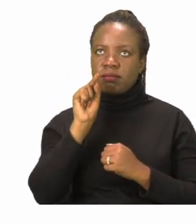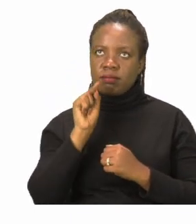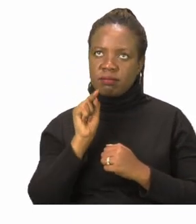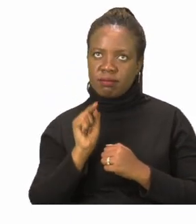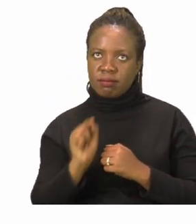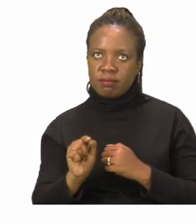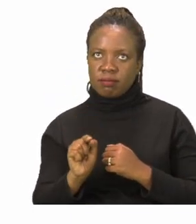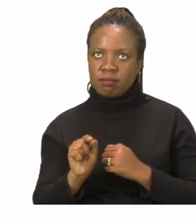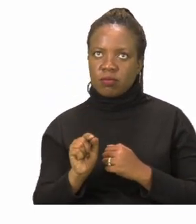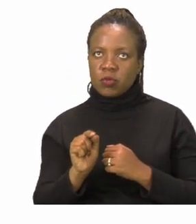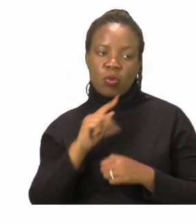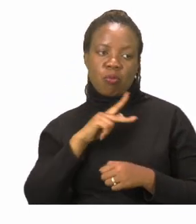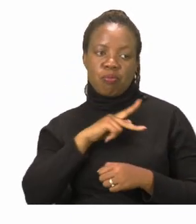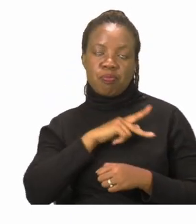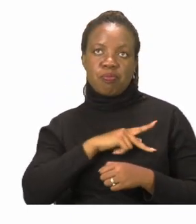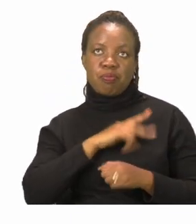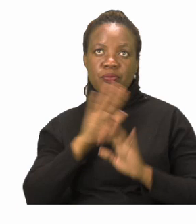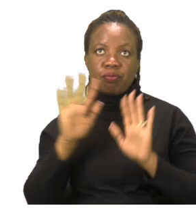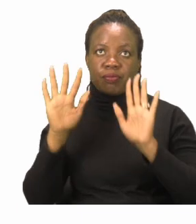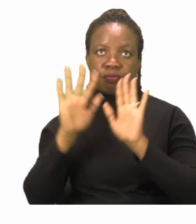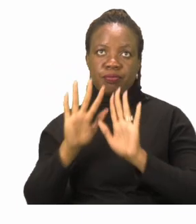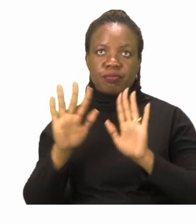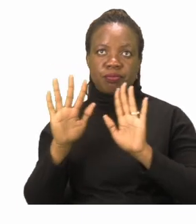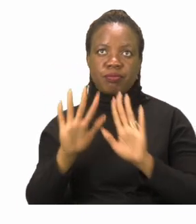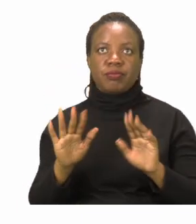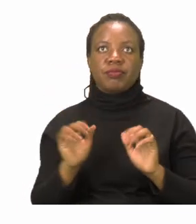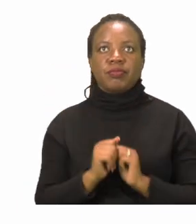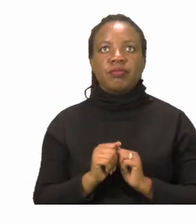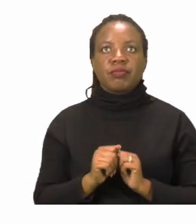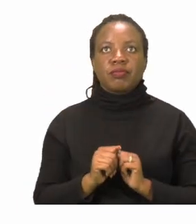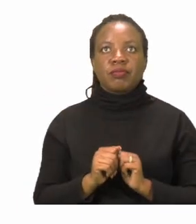purple. It says,